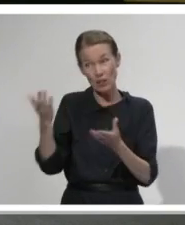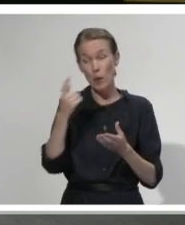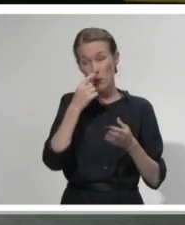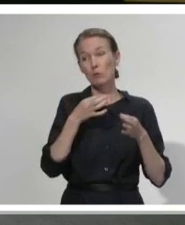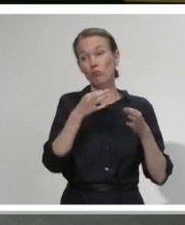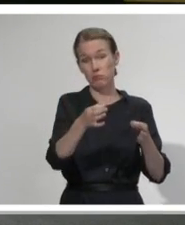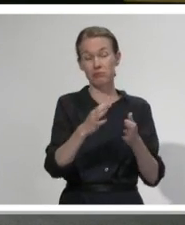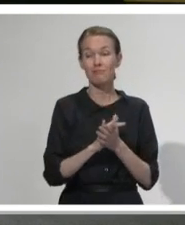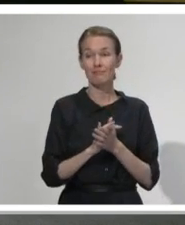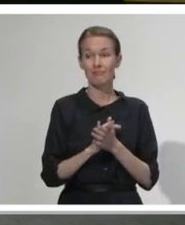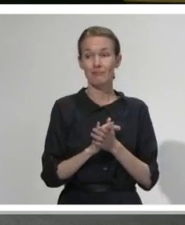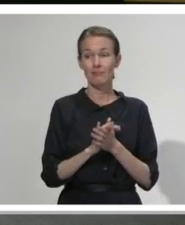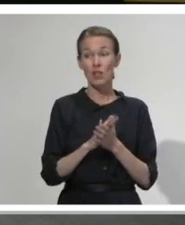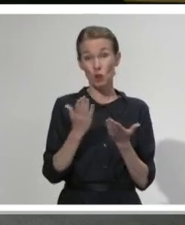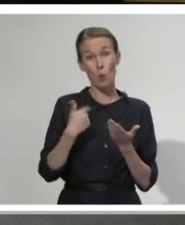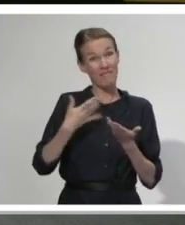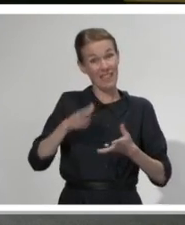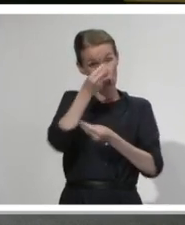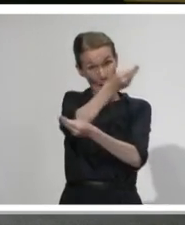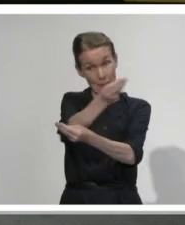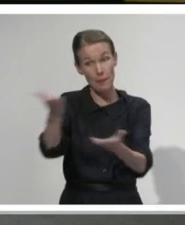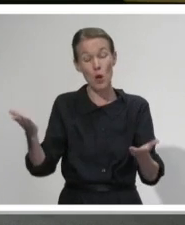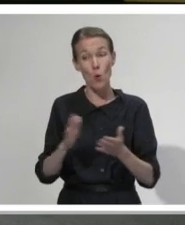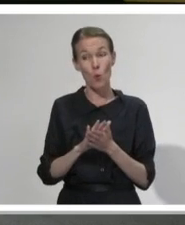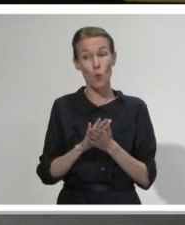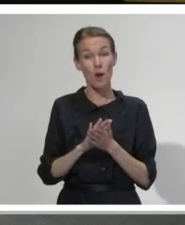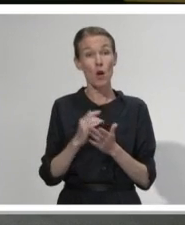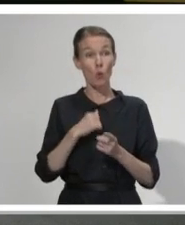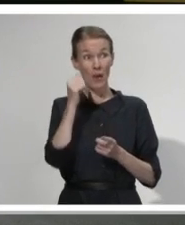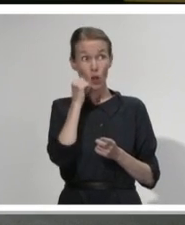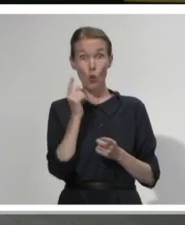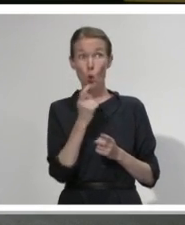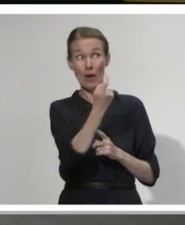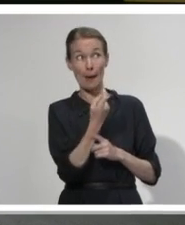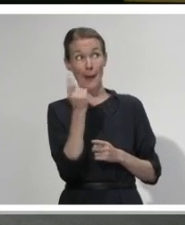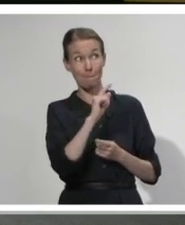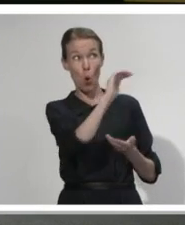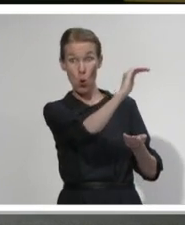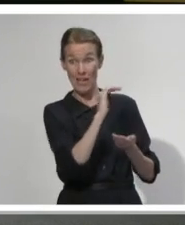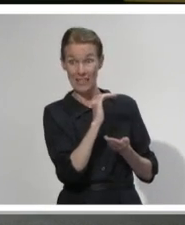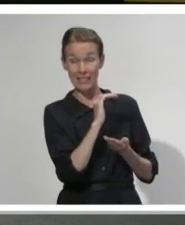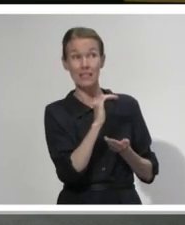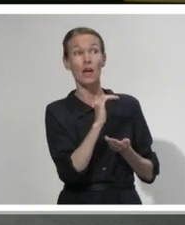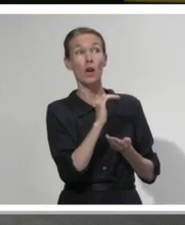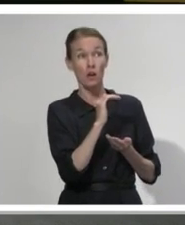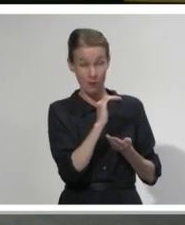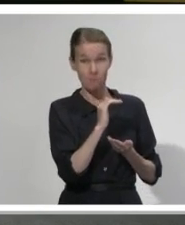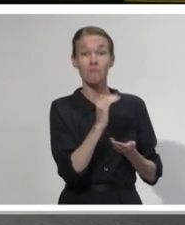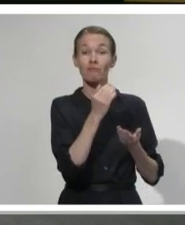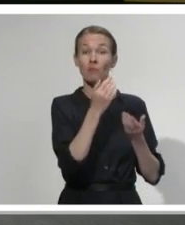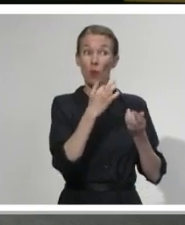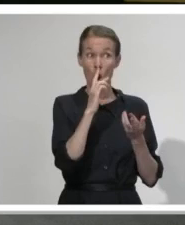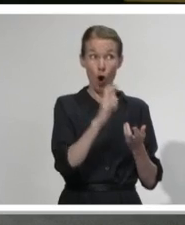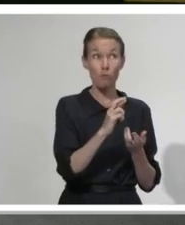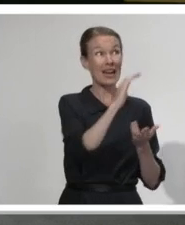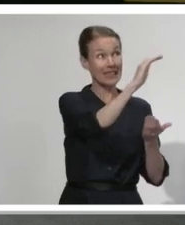specific request from the sector, that they have that heads up. But we do know that we've got more vaccine coming in, and we're hoping that then there won't actually be any issue